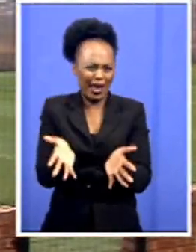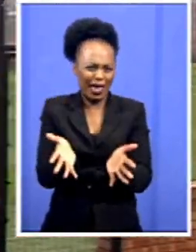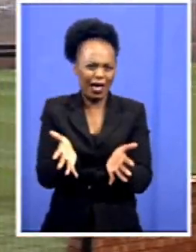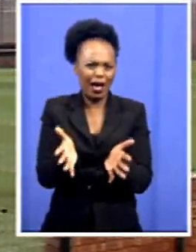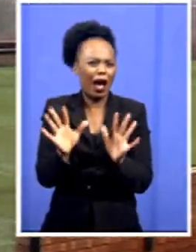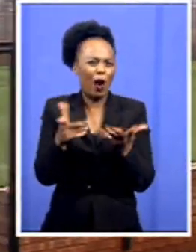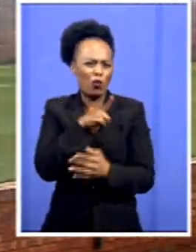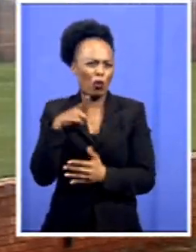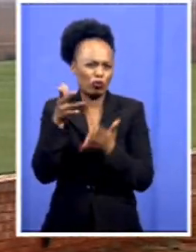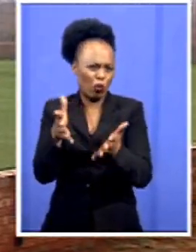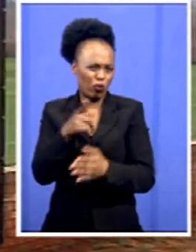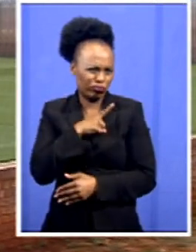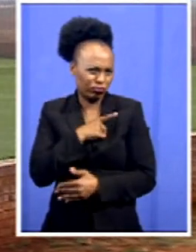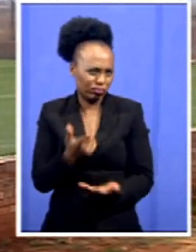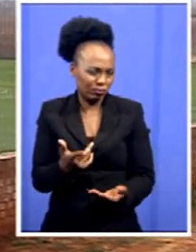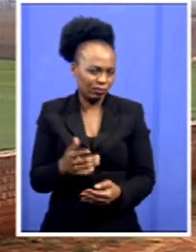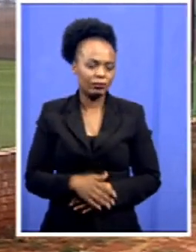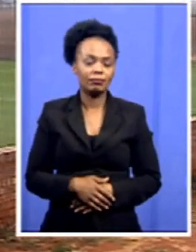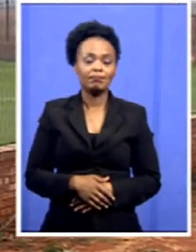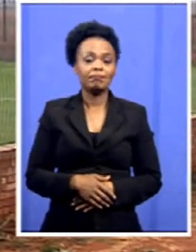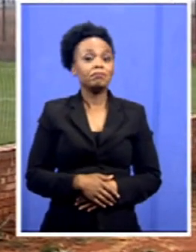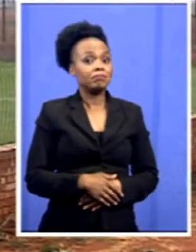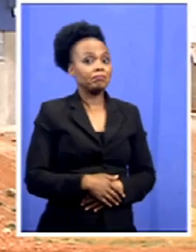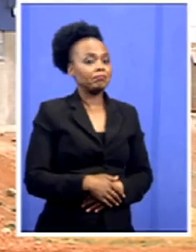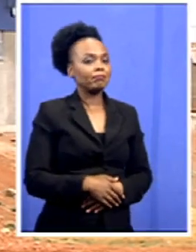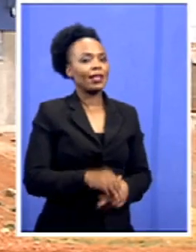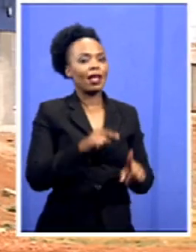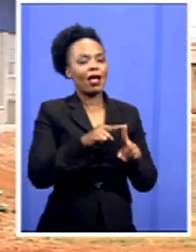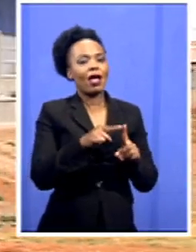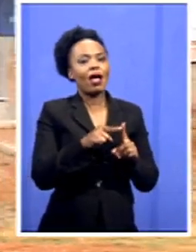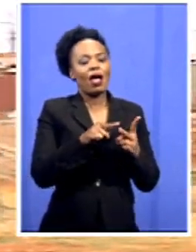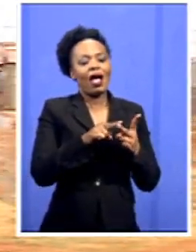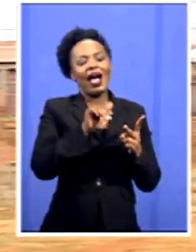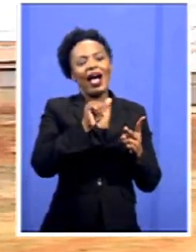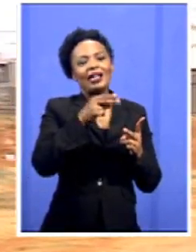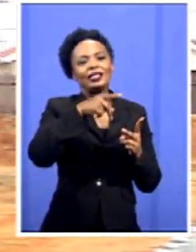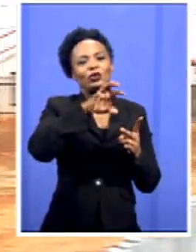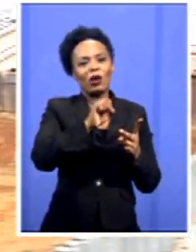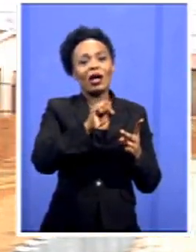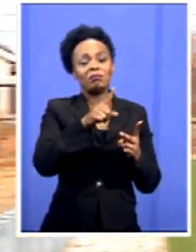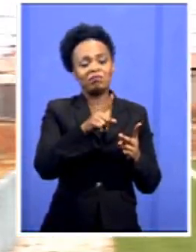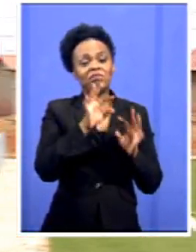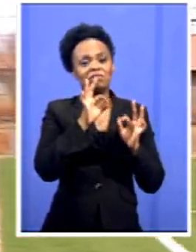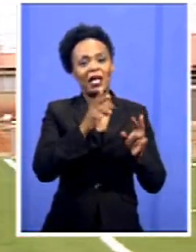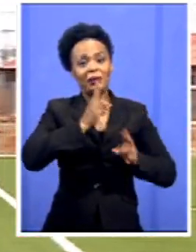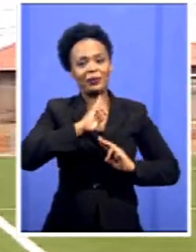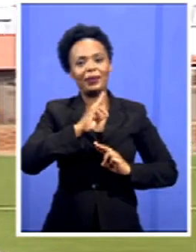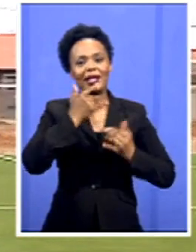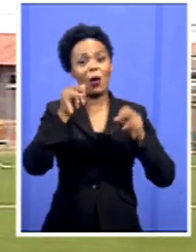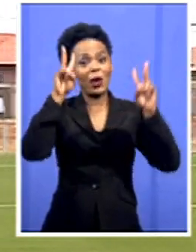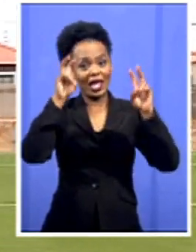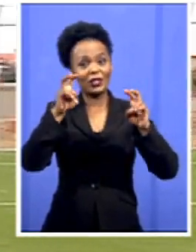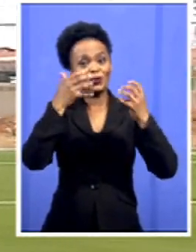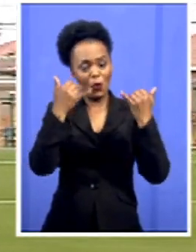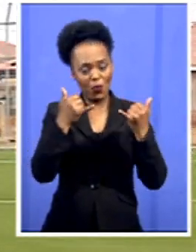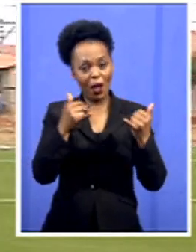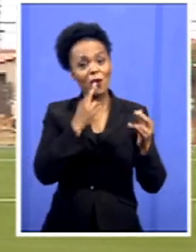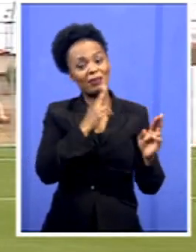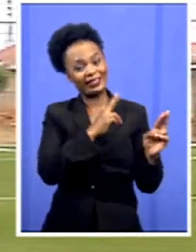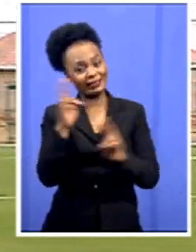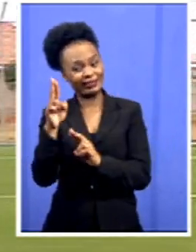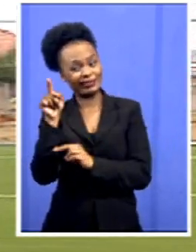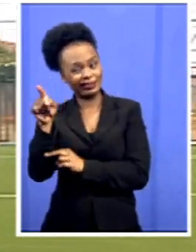Andiswa, you were very, as I said, that was a sleek touch by you. You brought that issue onto the table. So in response